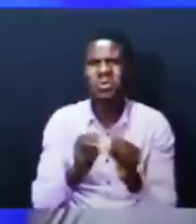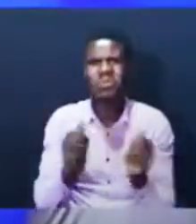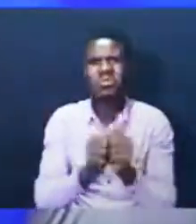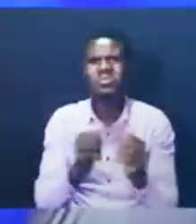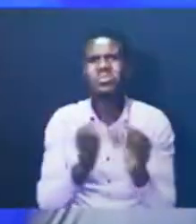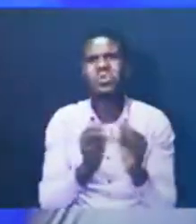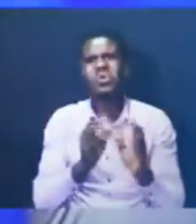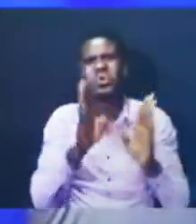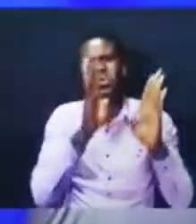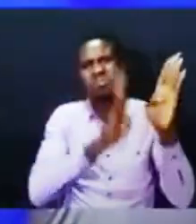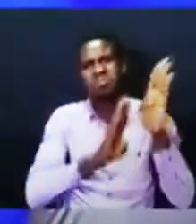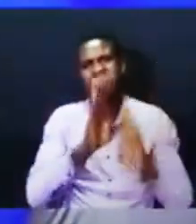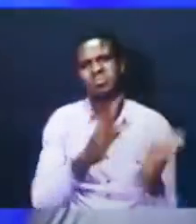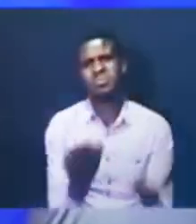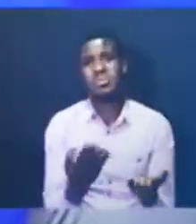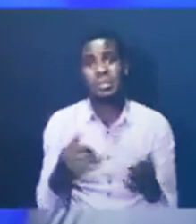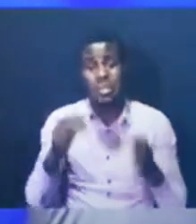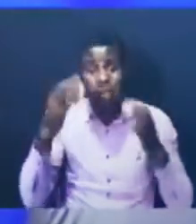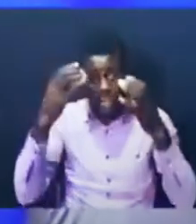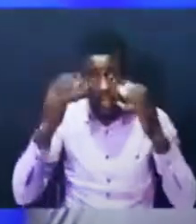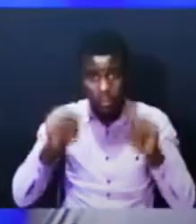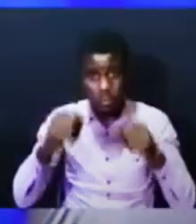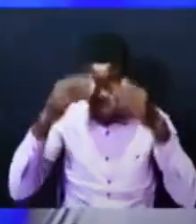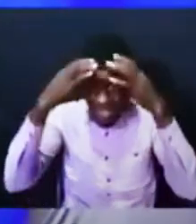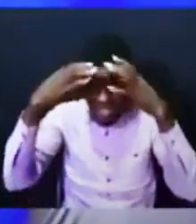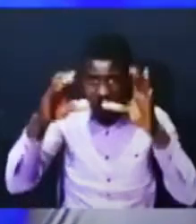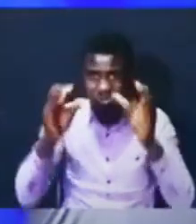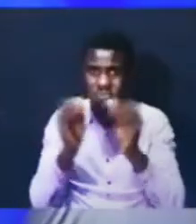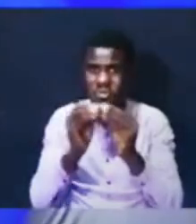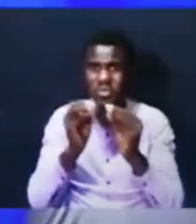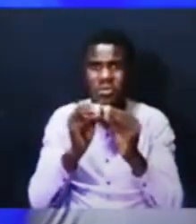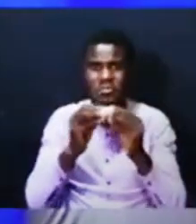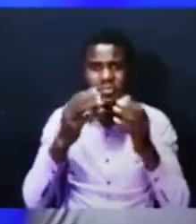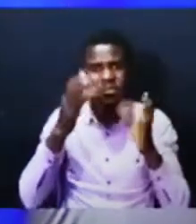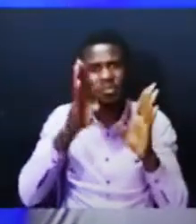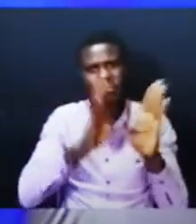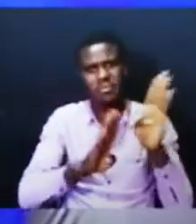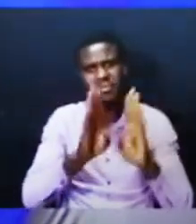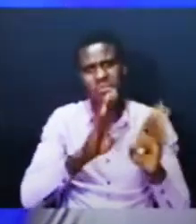They can cause you real trouble.